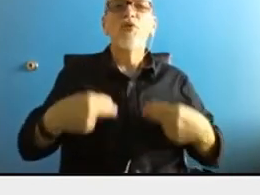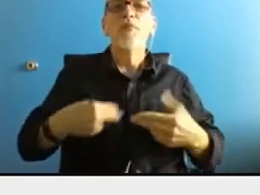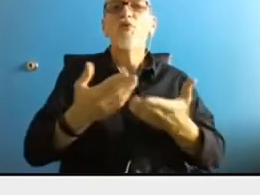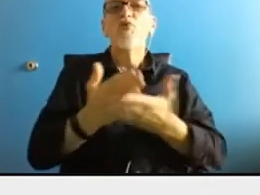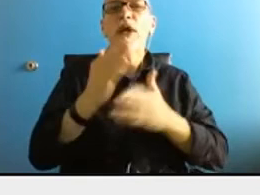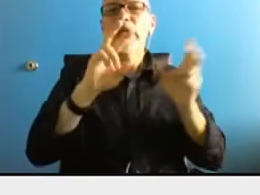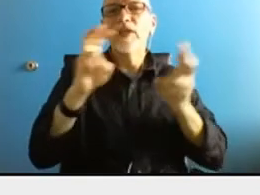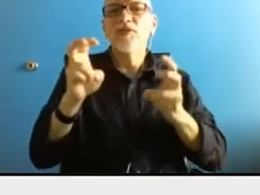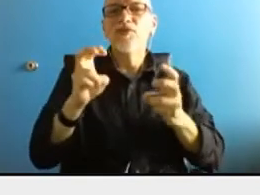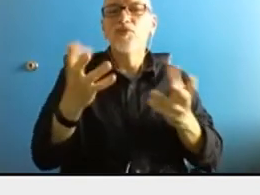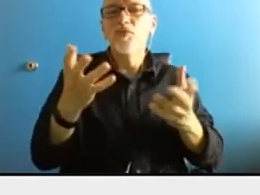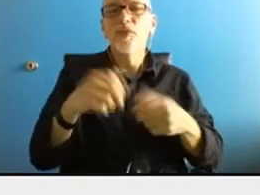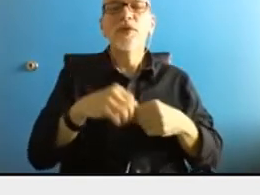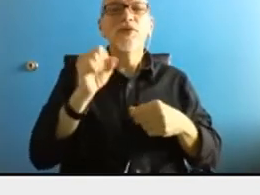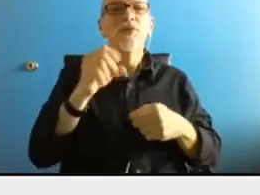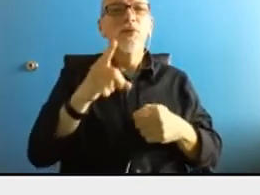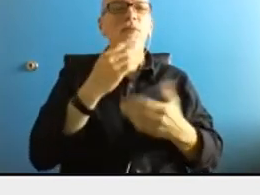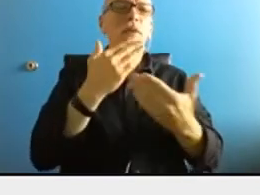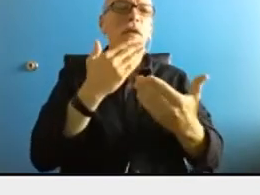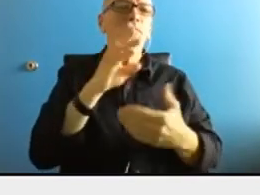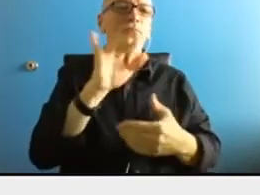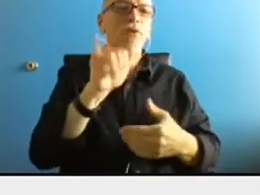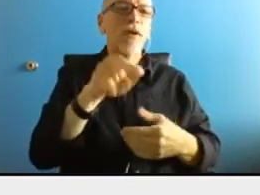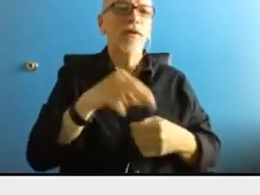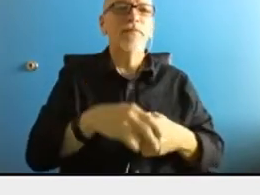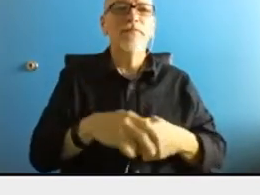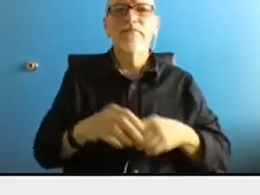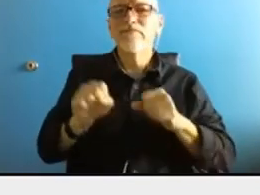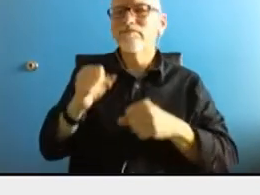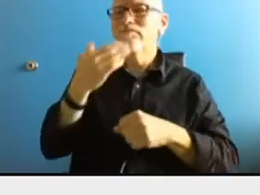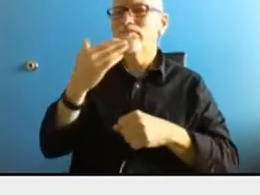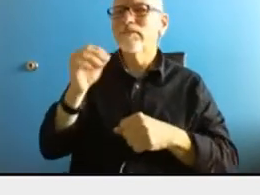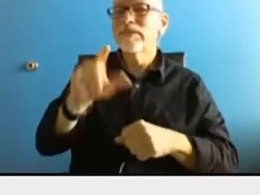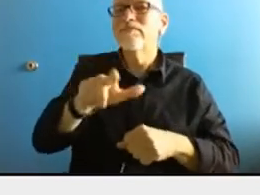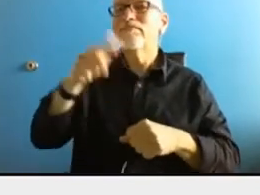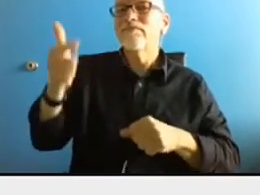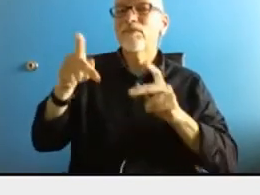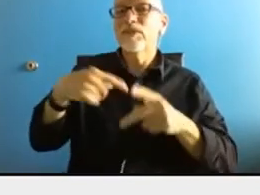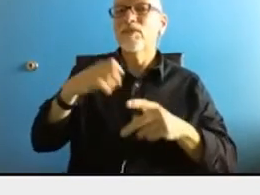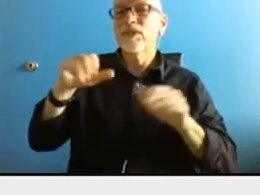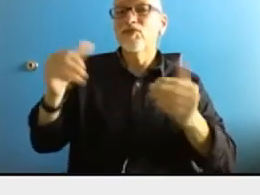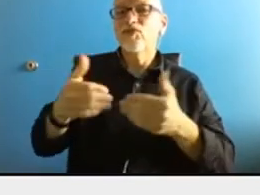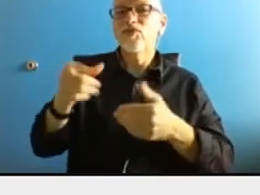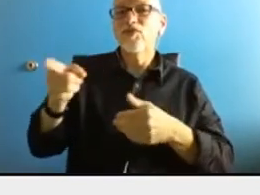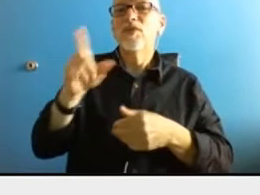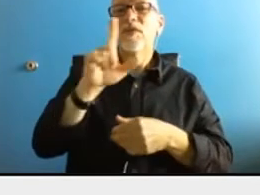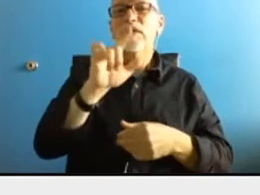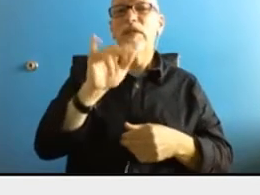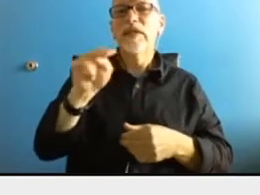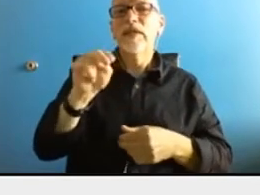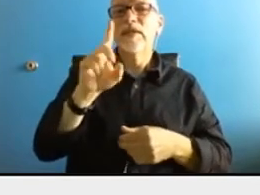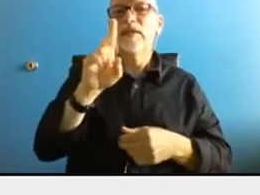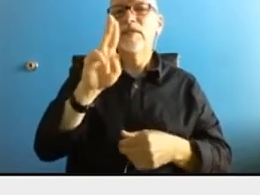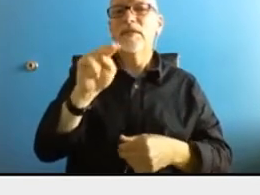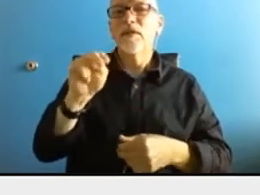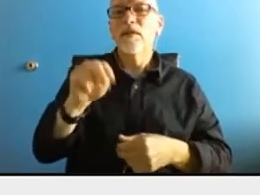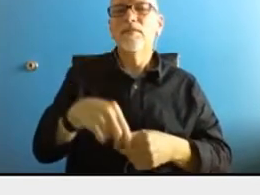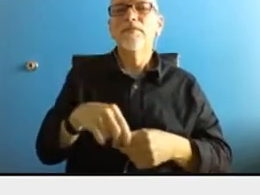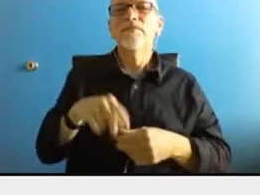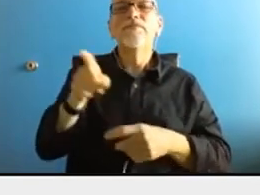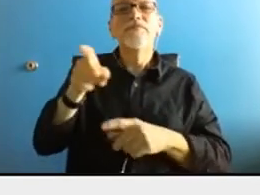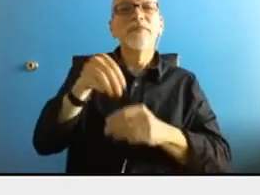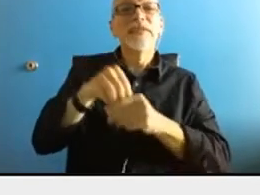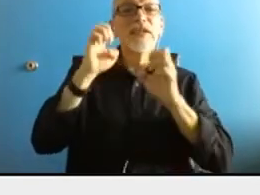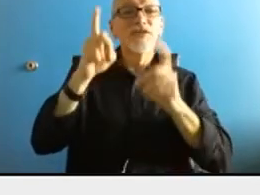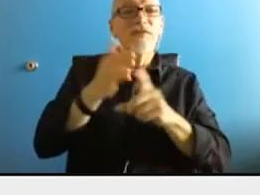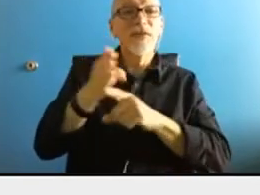else. So thank you, Brian. Absolutely. And the second person I would like to introduce is Lynn Dunn. And having been in the educational field